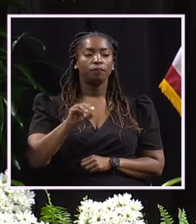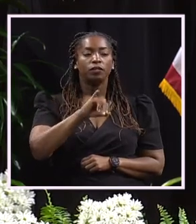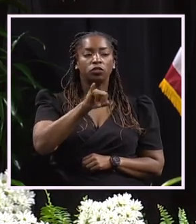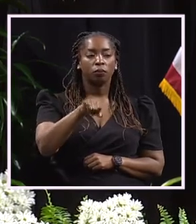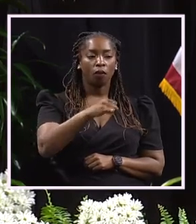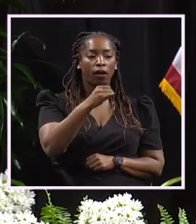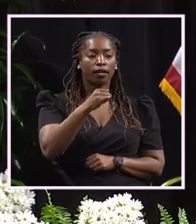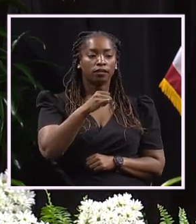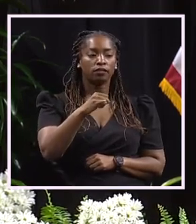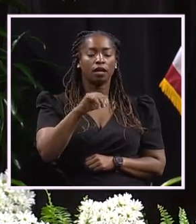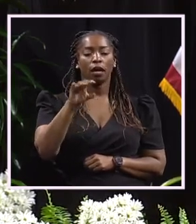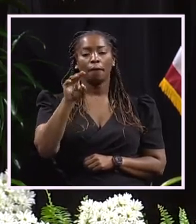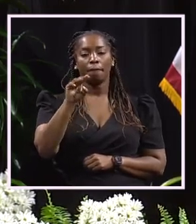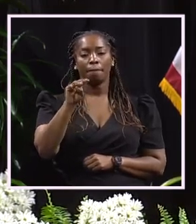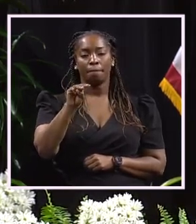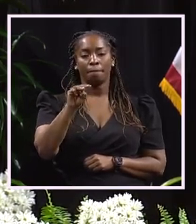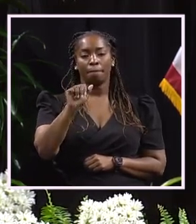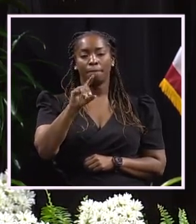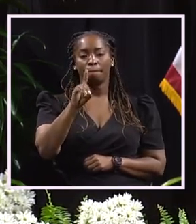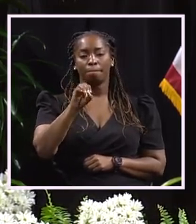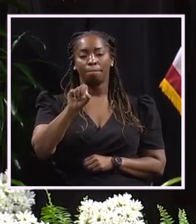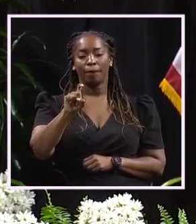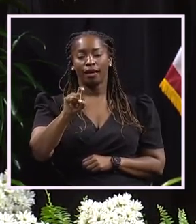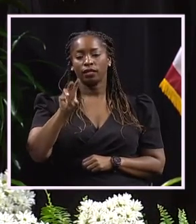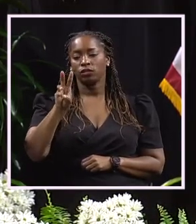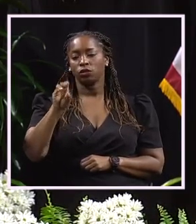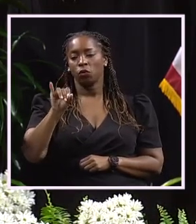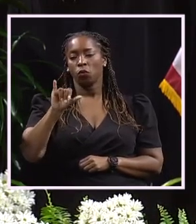Jamarcus Maddox Williams.